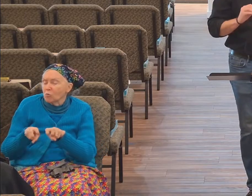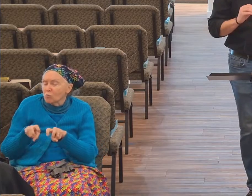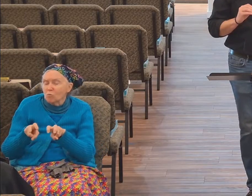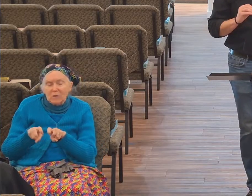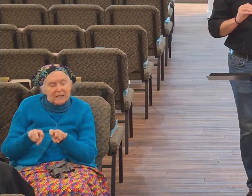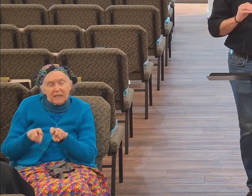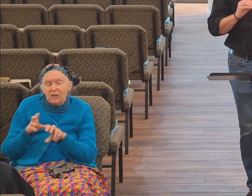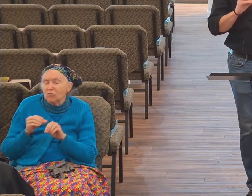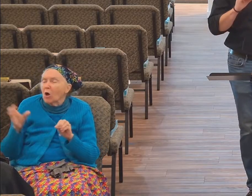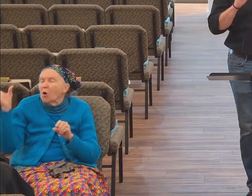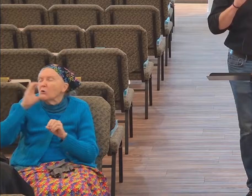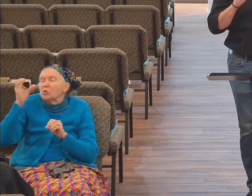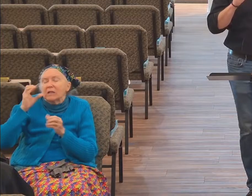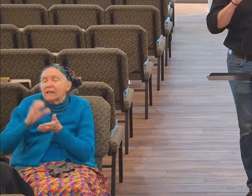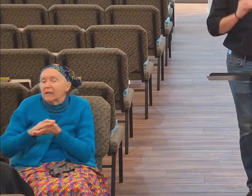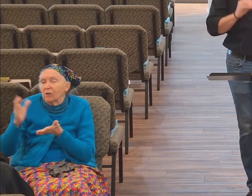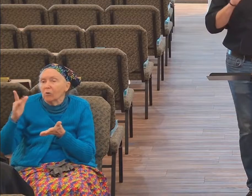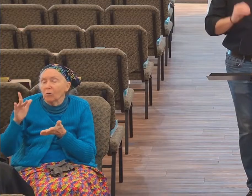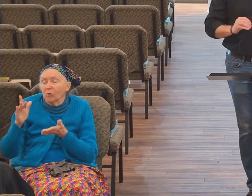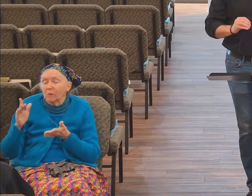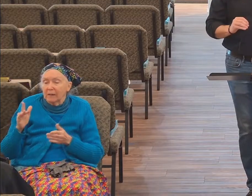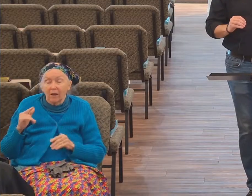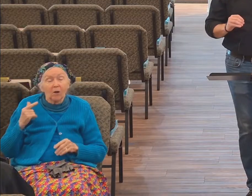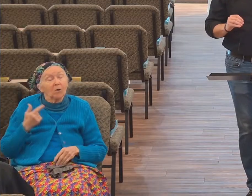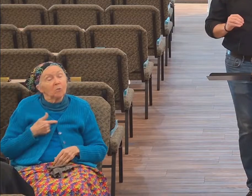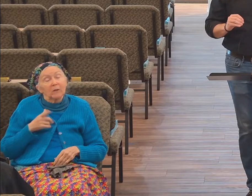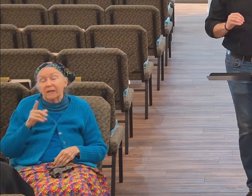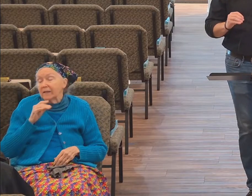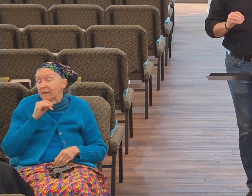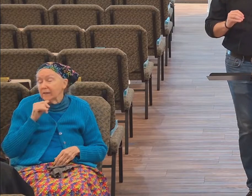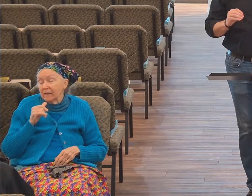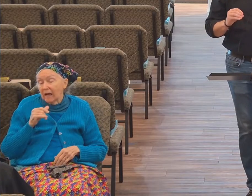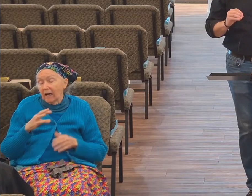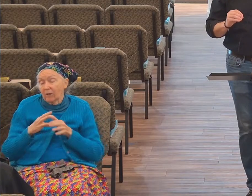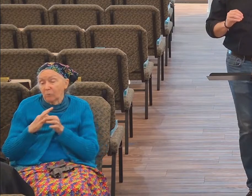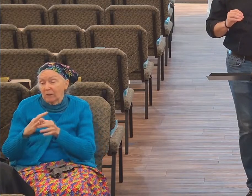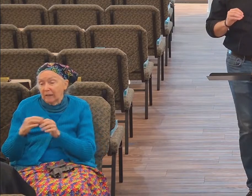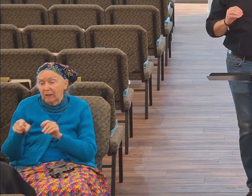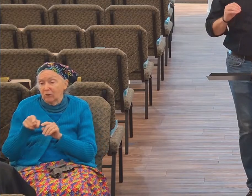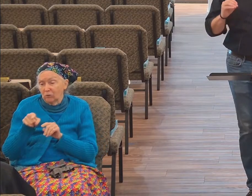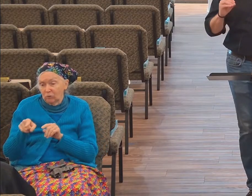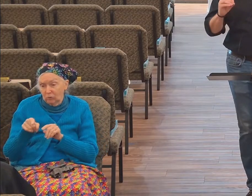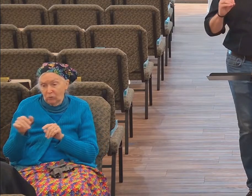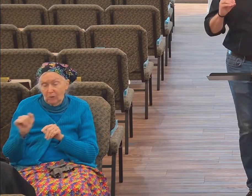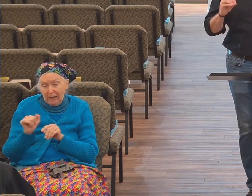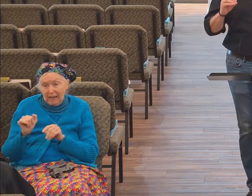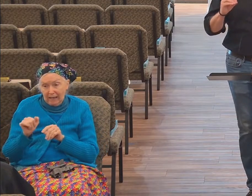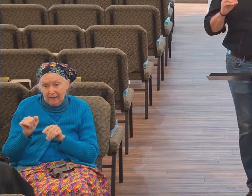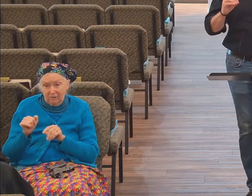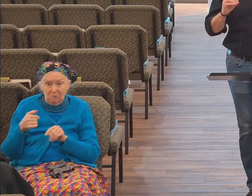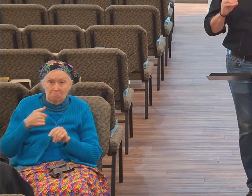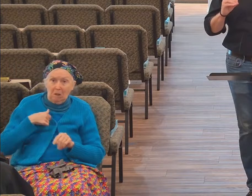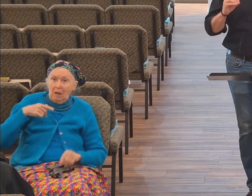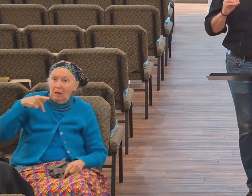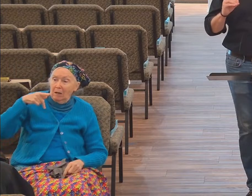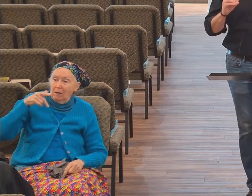glory, right? We did not relate to you as a patron client. You guys familiar with that?